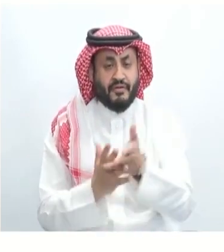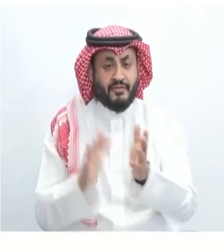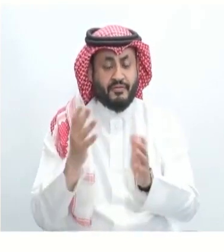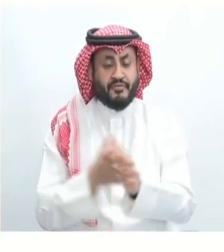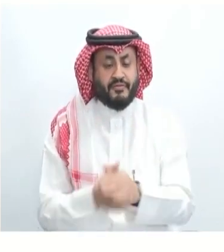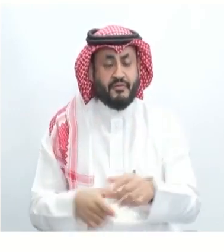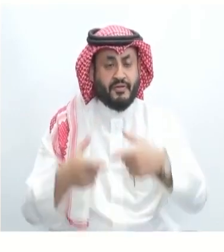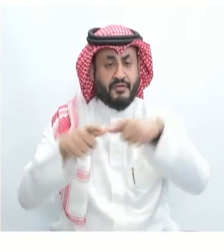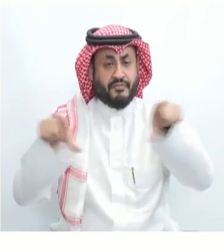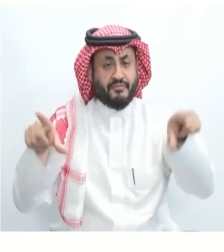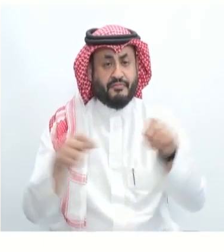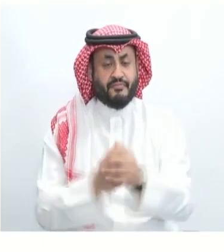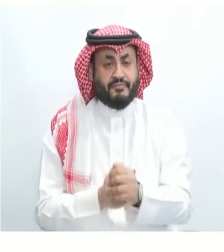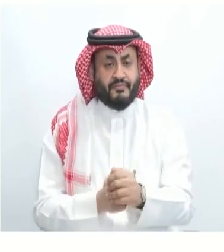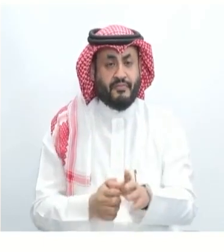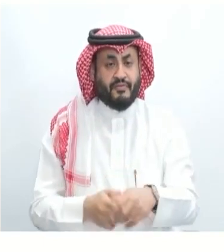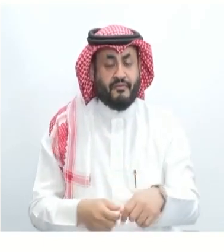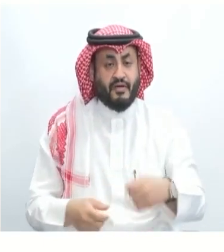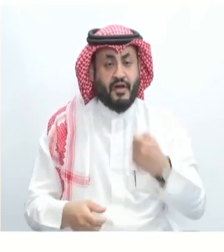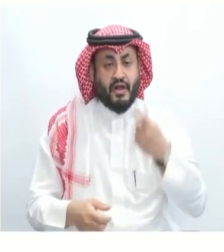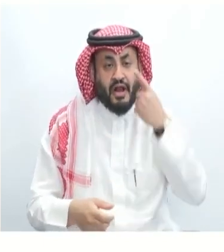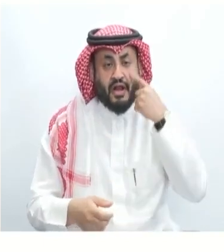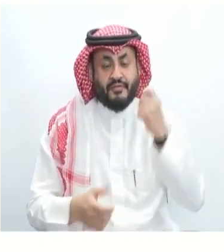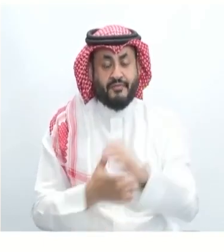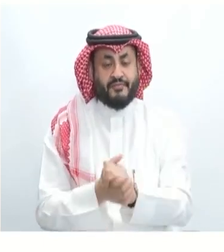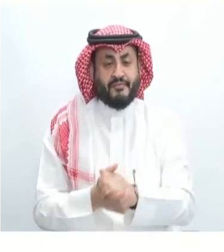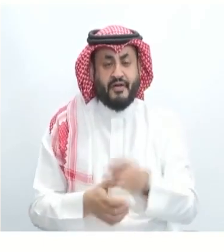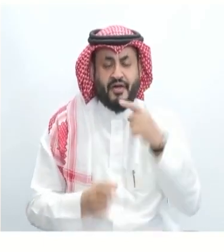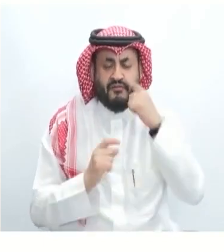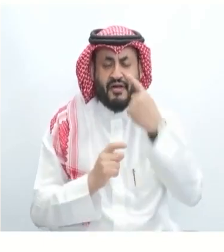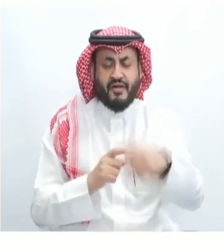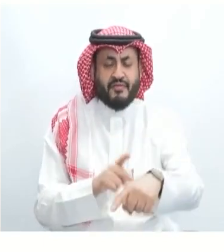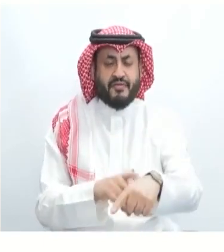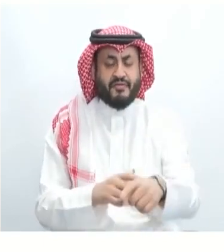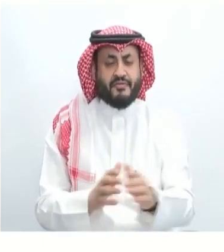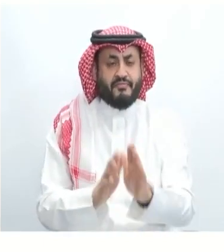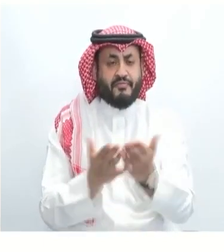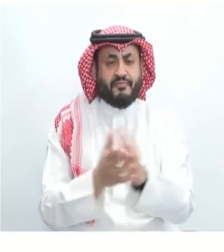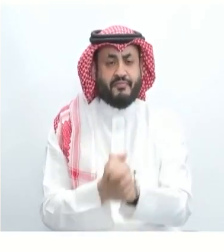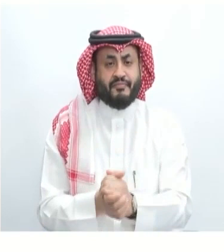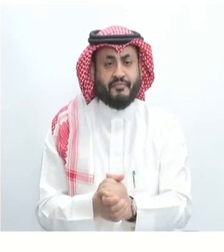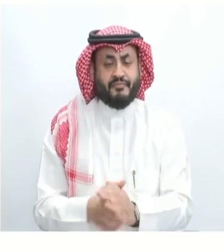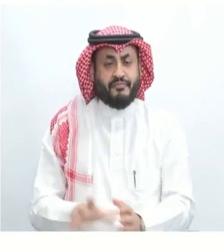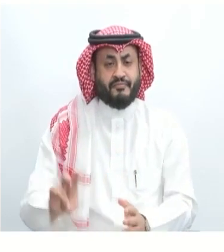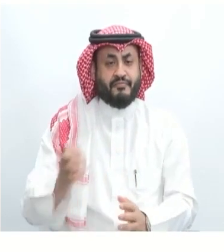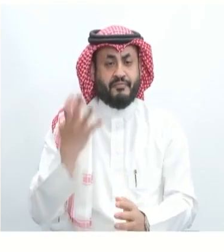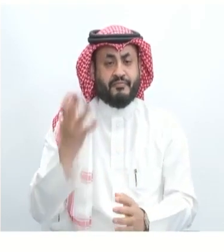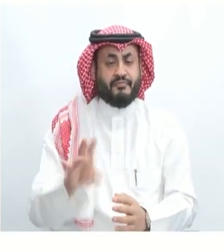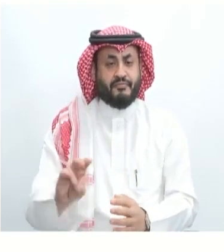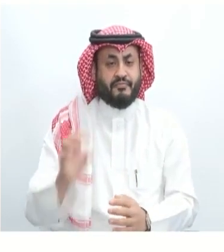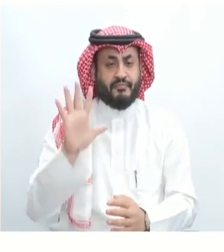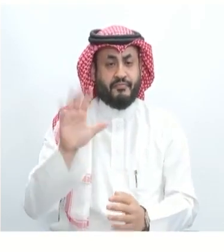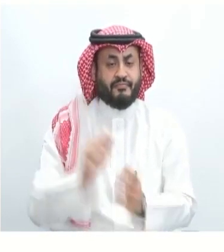called A Healthy Life, Finding Out Time, on pages 74 and